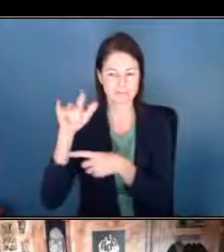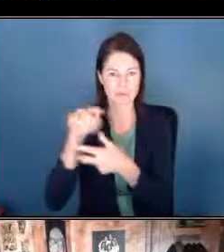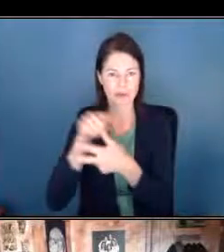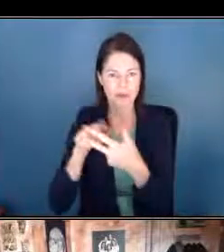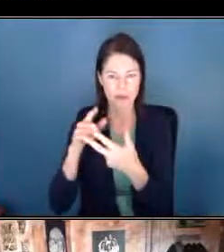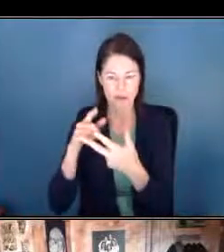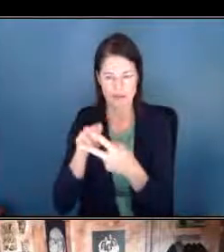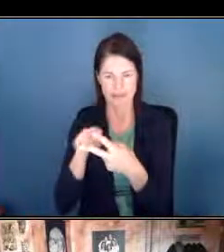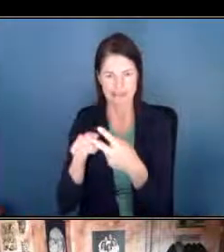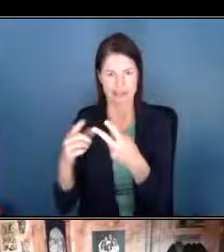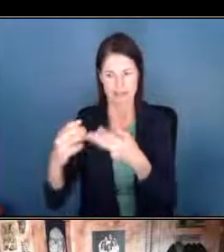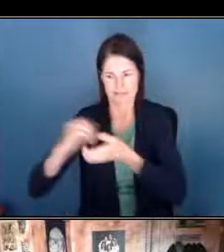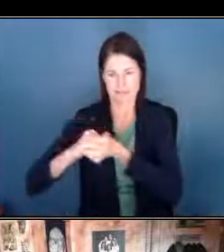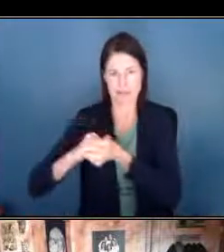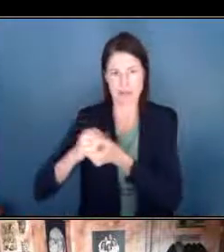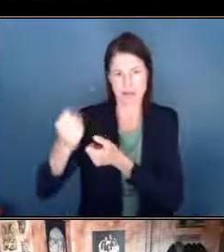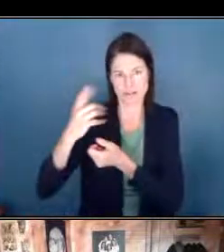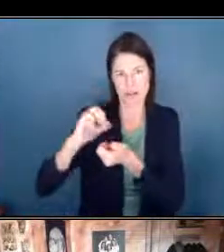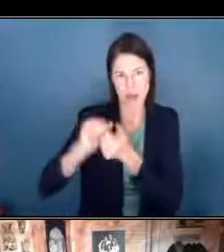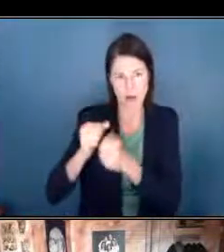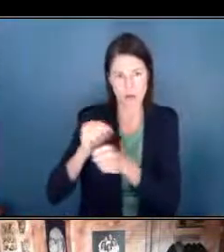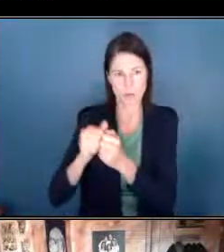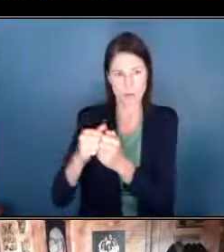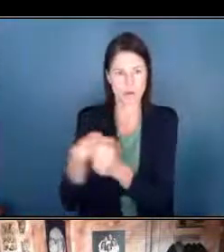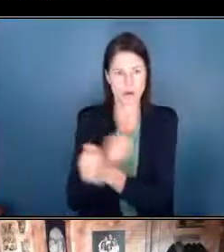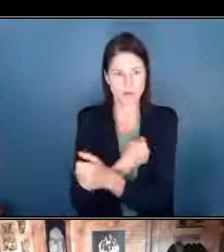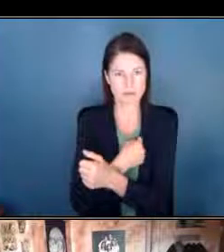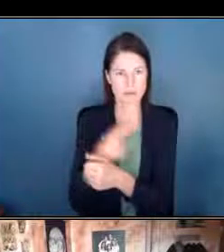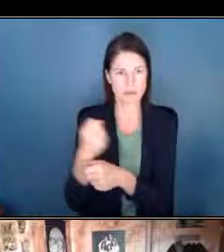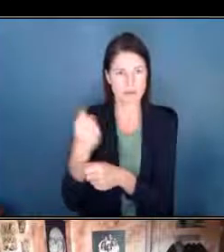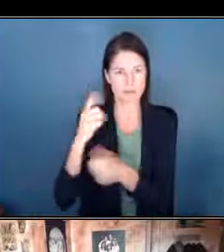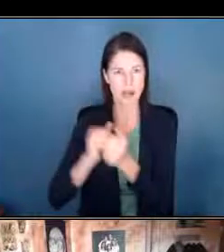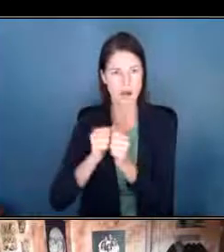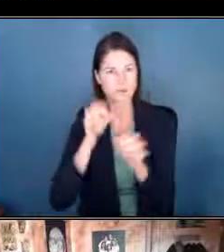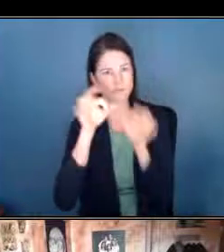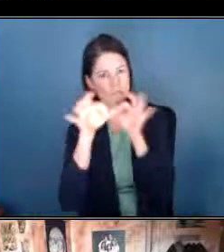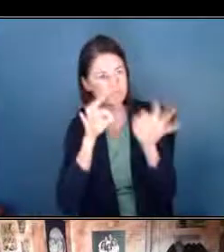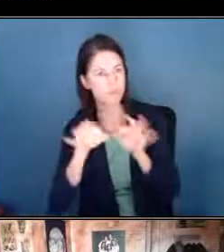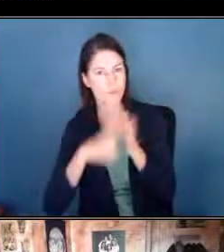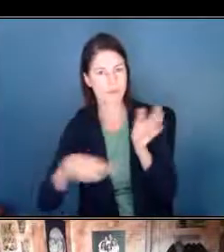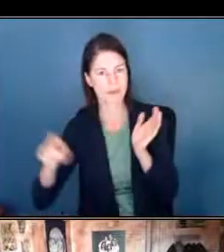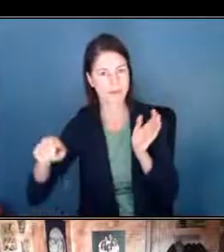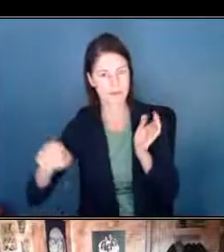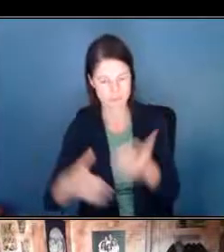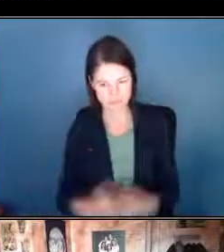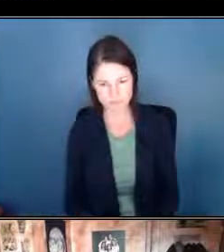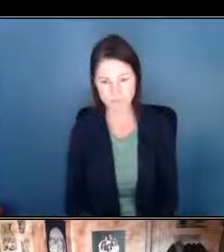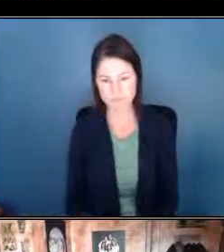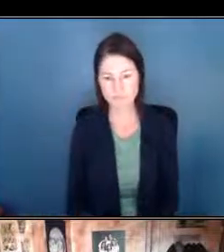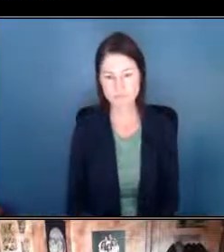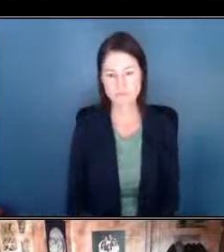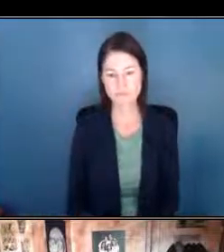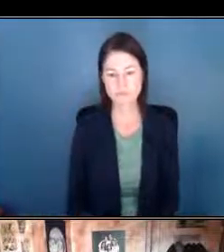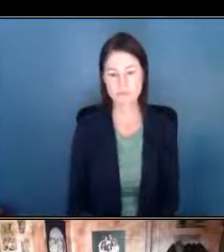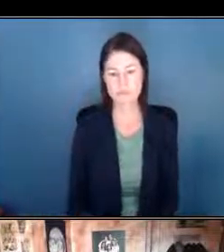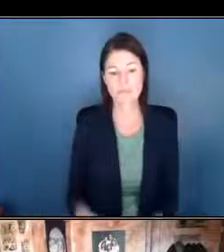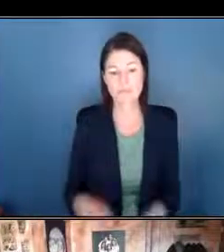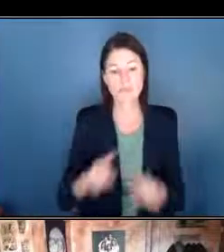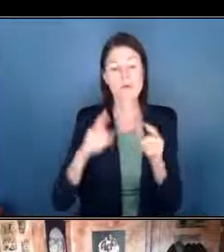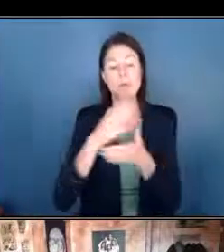how to work with us. They understand how to make pitches to us. Part of the problem I'm seeing is that